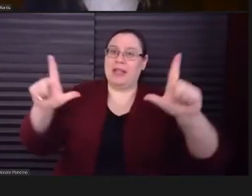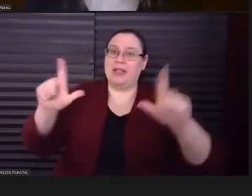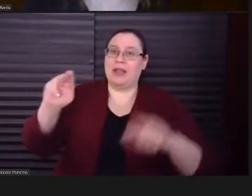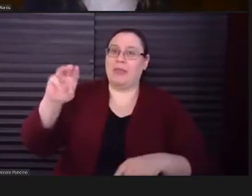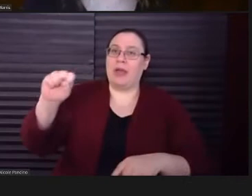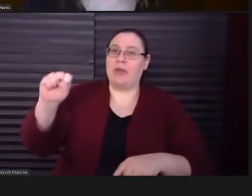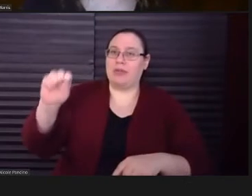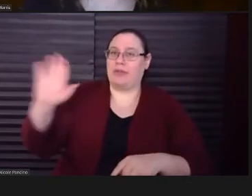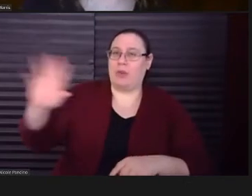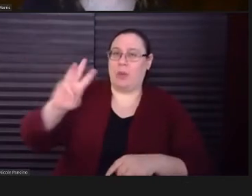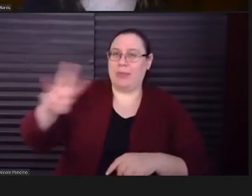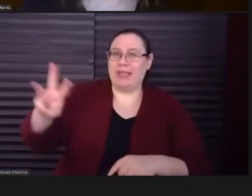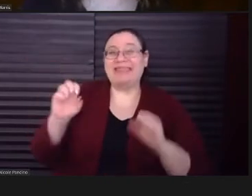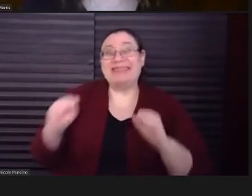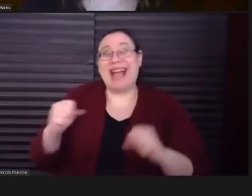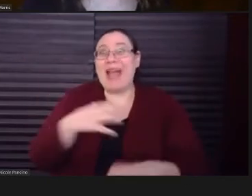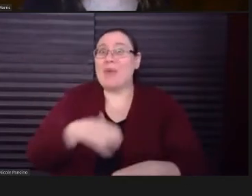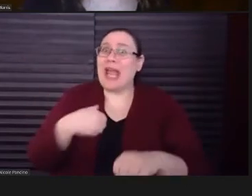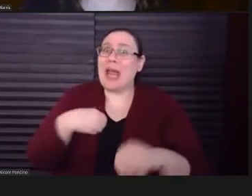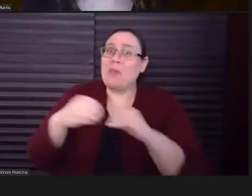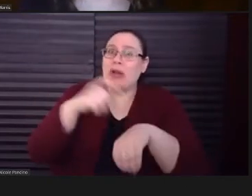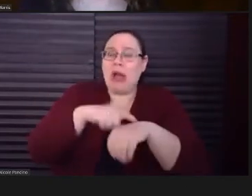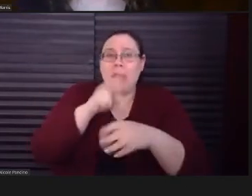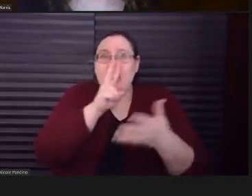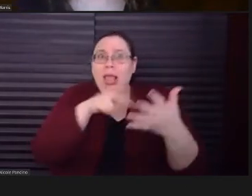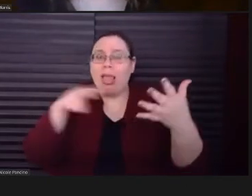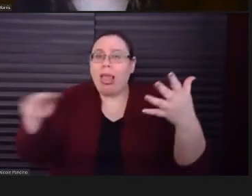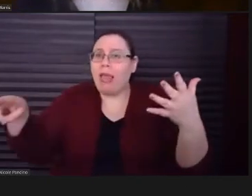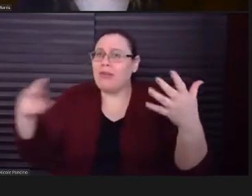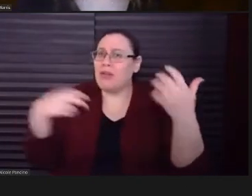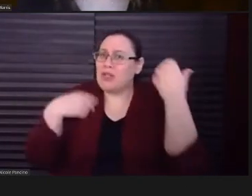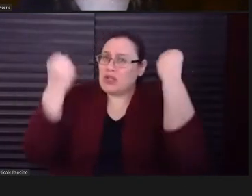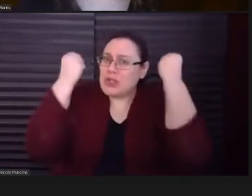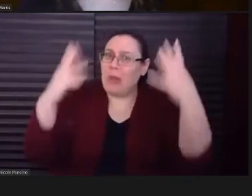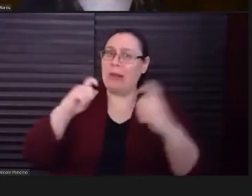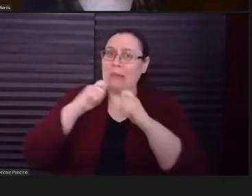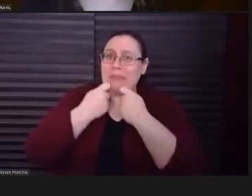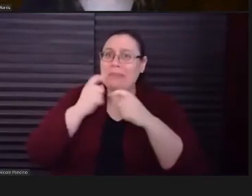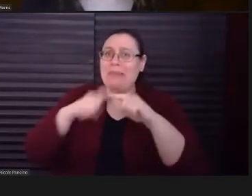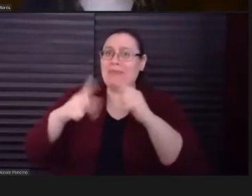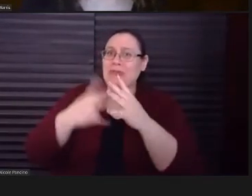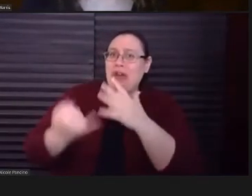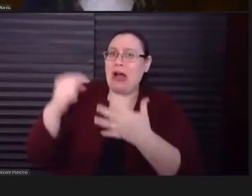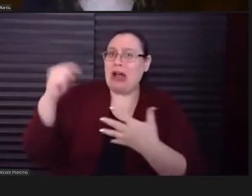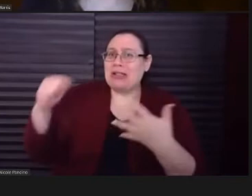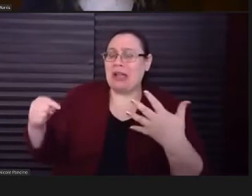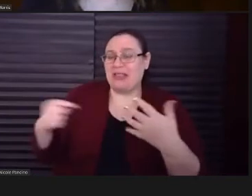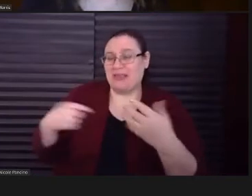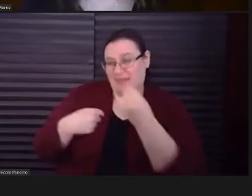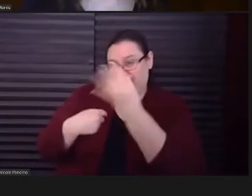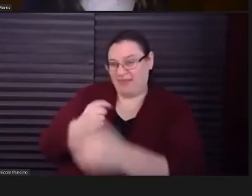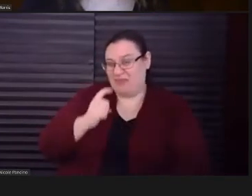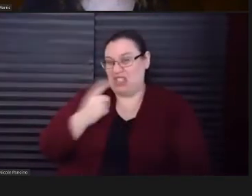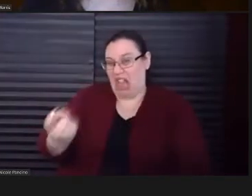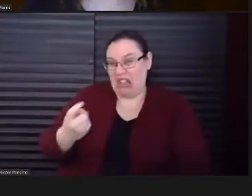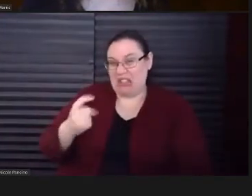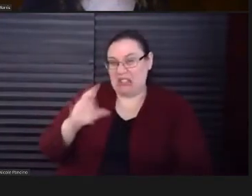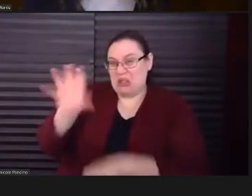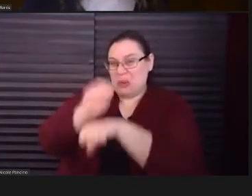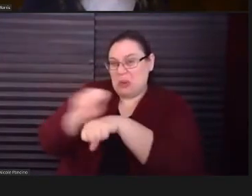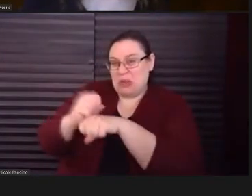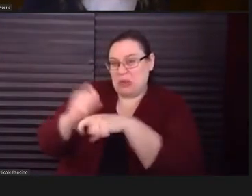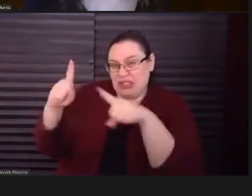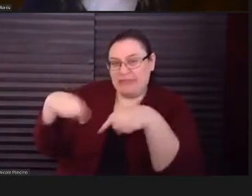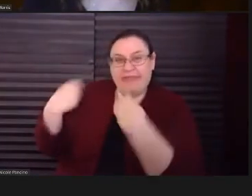I wish I had more time to check it out because you have so many cool projects. I'm kind of jealous of the work that you're doing.